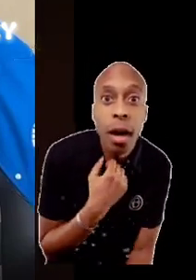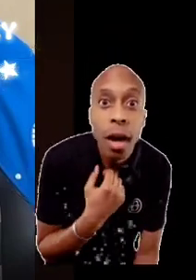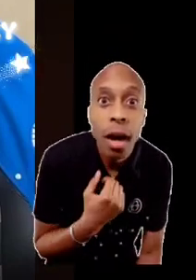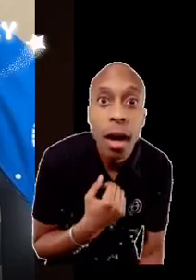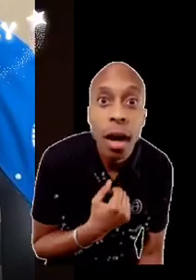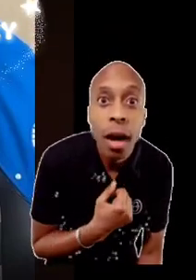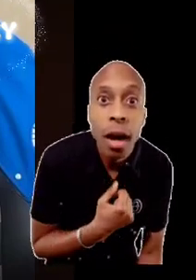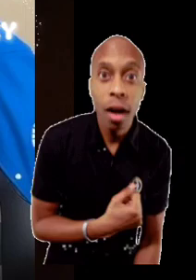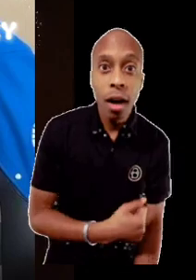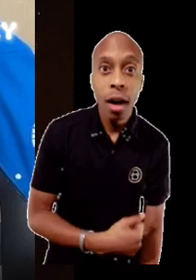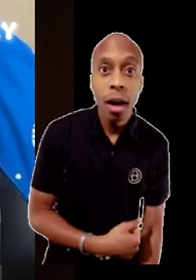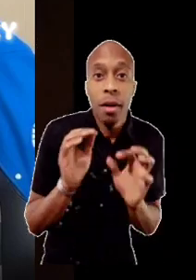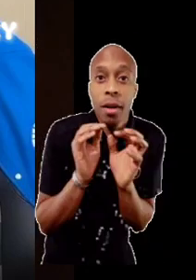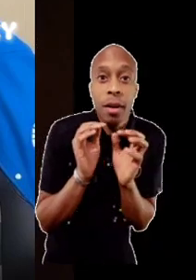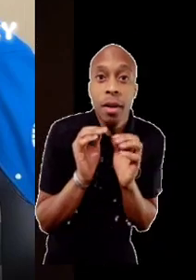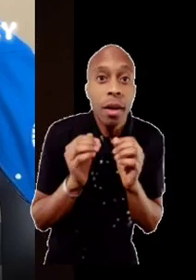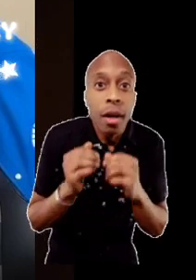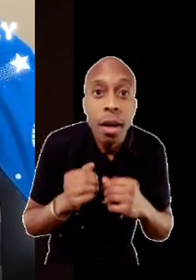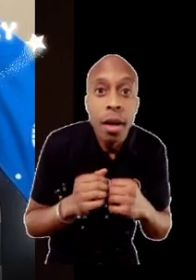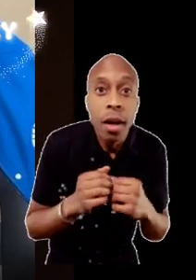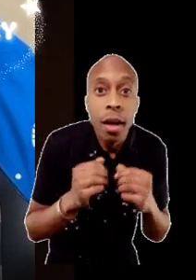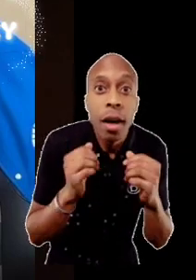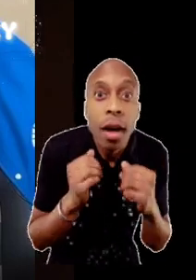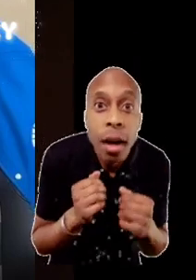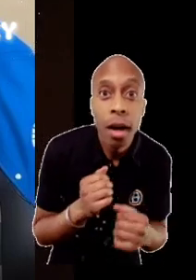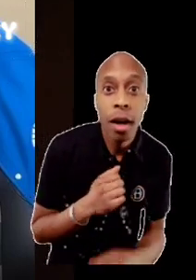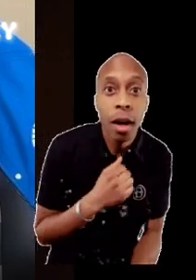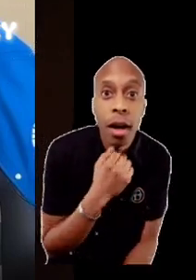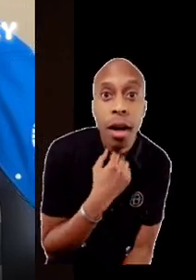Hey, somehow no cry yet.